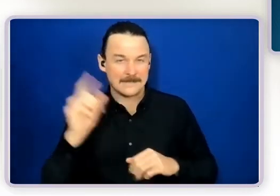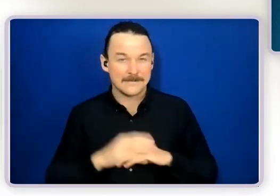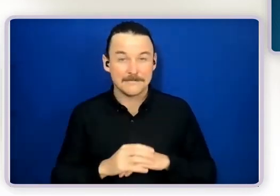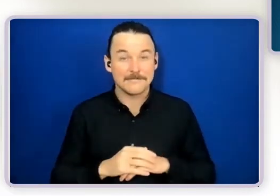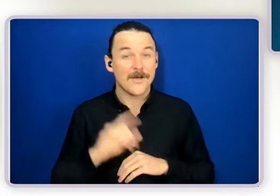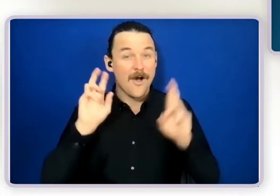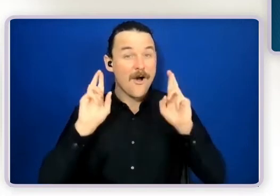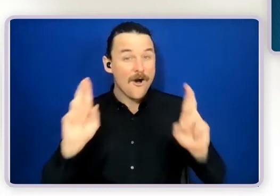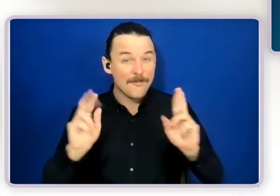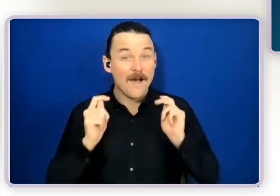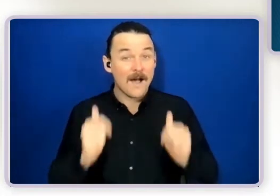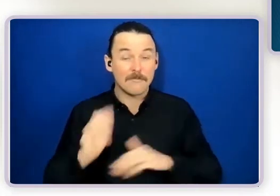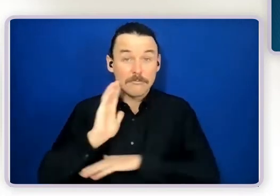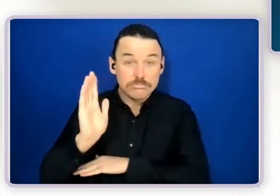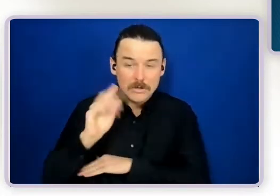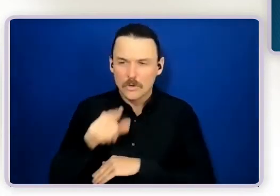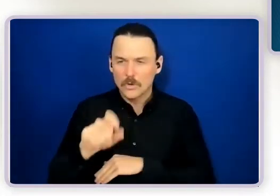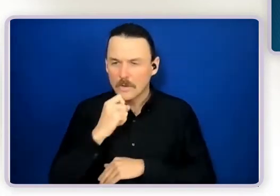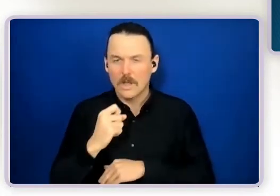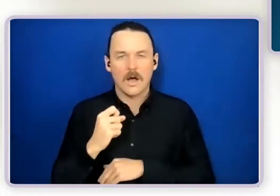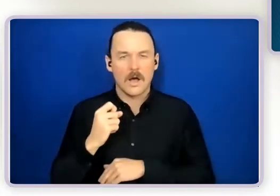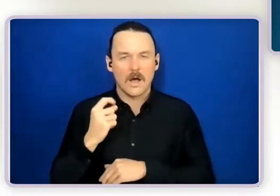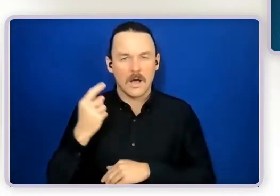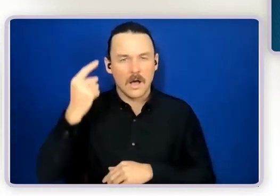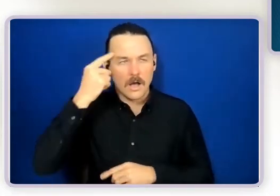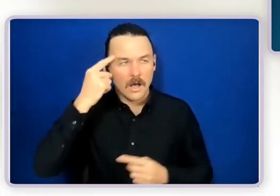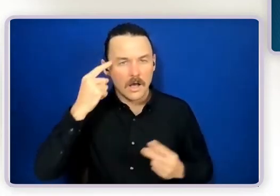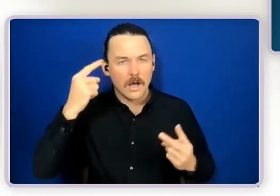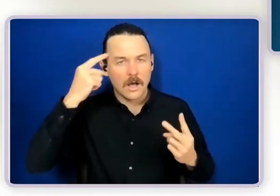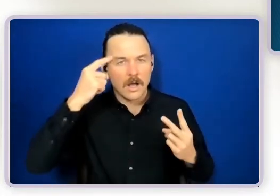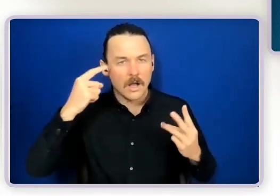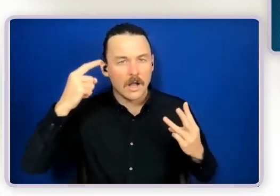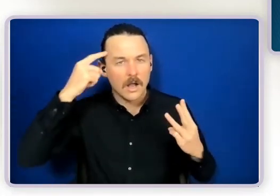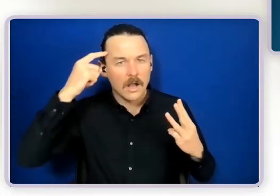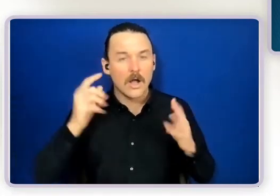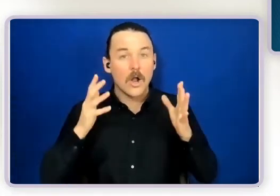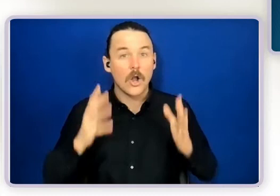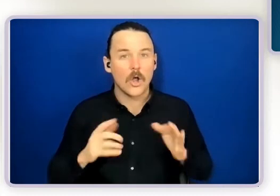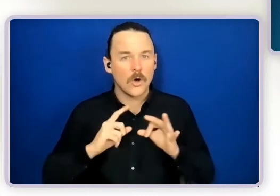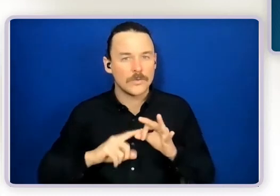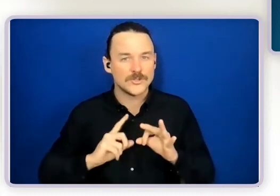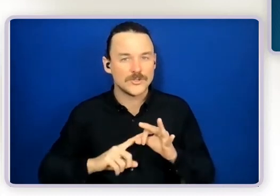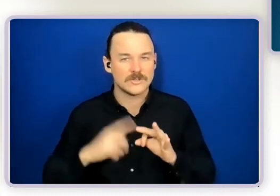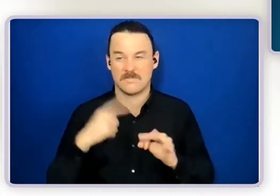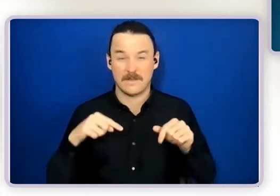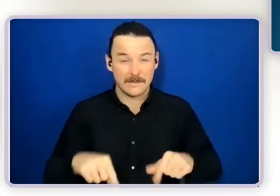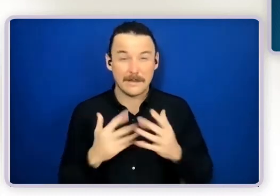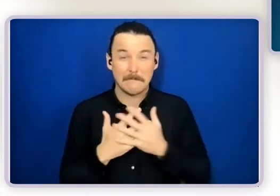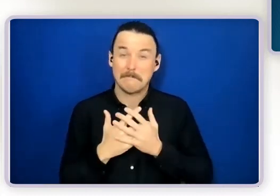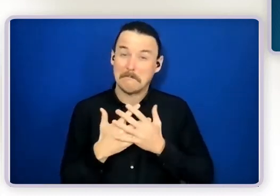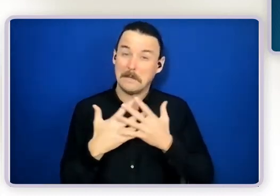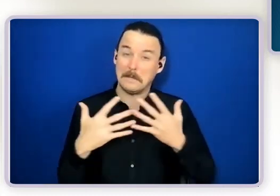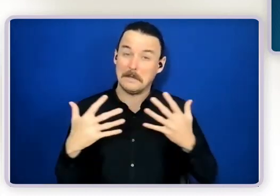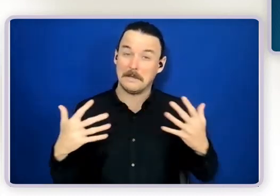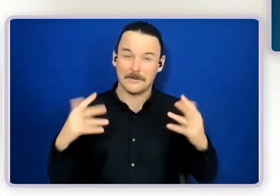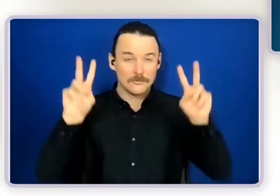the content and about this topic, because it's a huge topic. And you might have noticed, I think it was yesterday or the